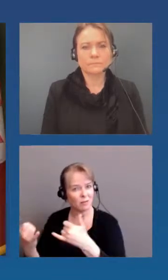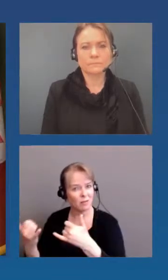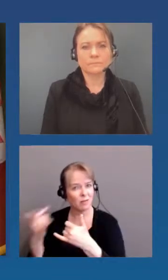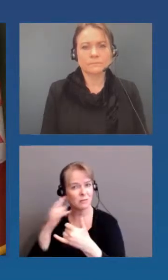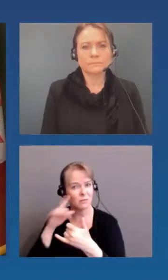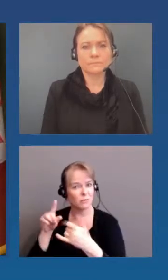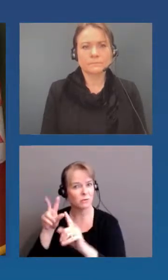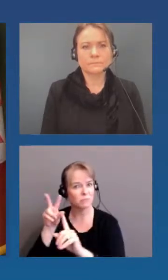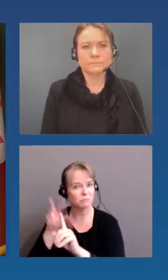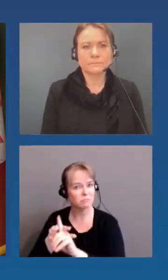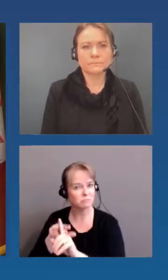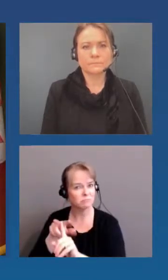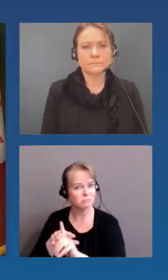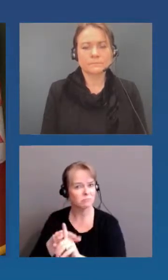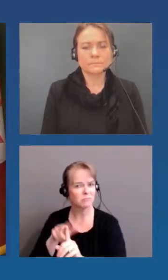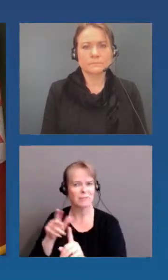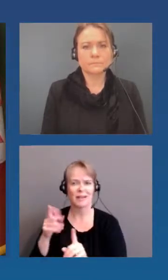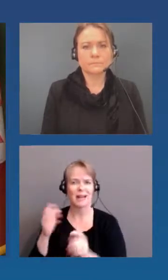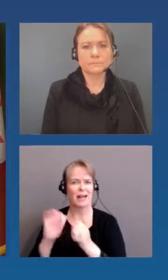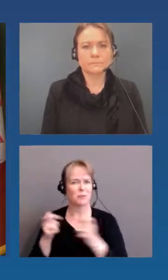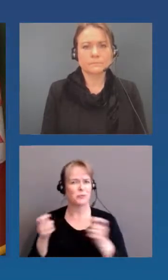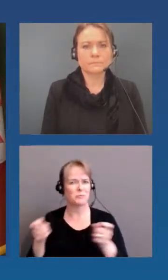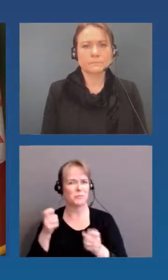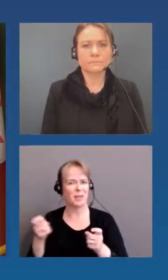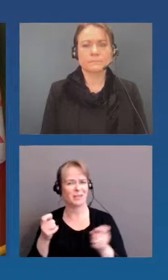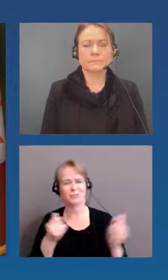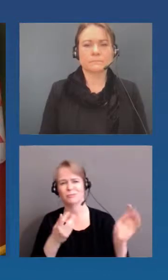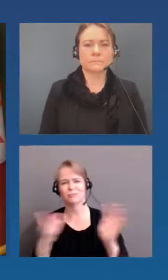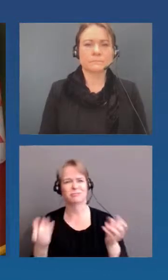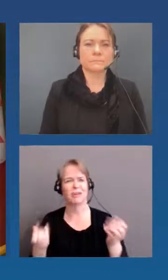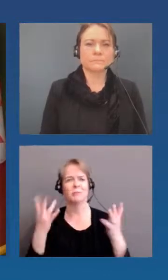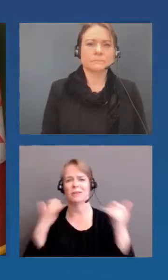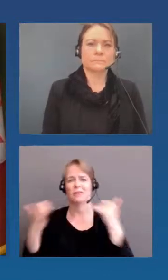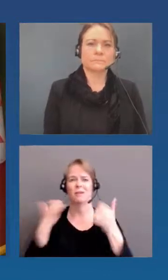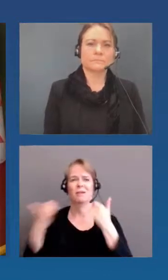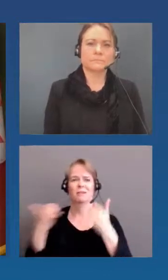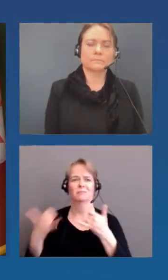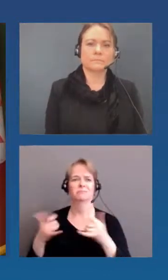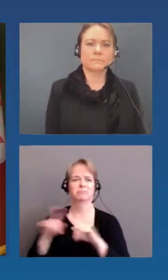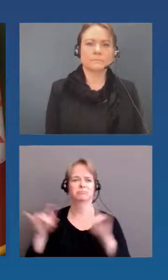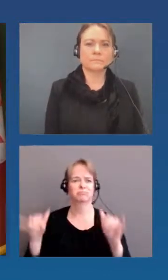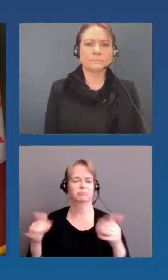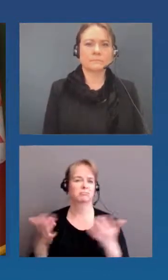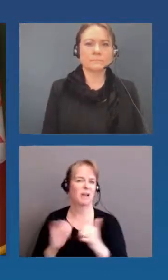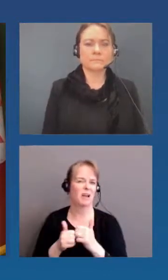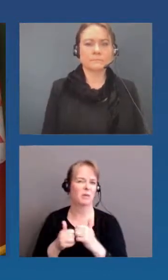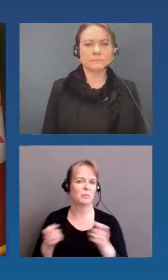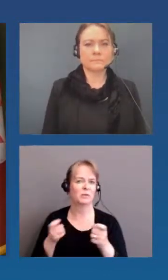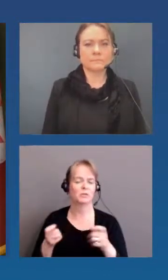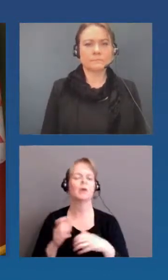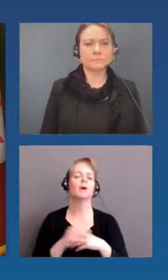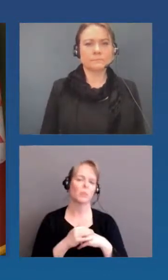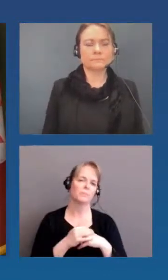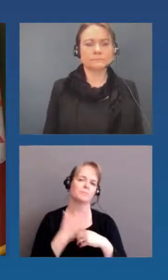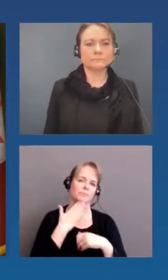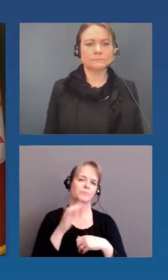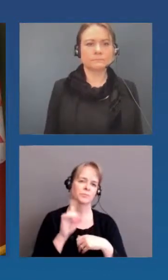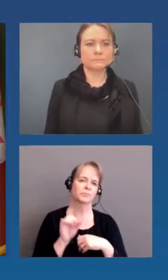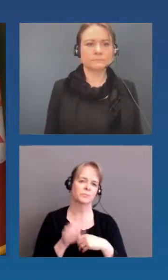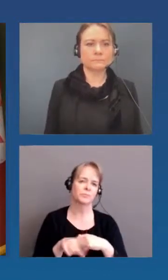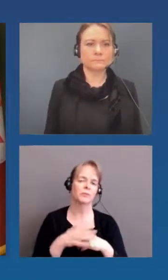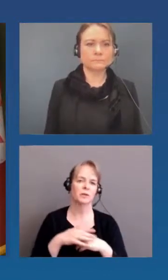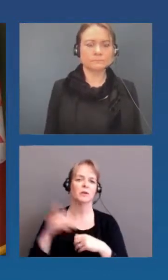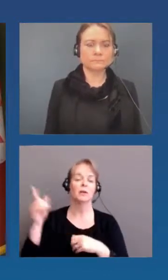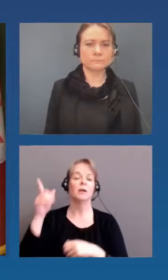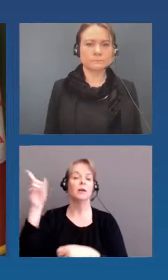influx of possible calls that you'll be getting? Yeah, it's a good question. So yeah, two things. As you know, the province, as part of their the rollout